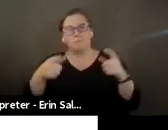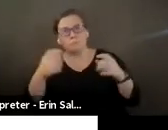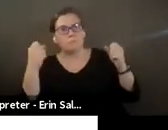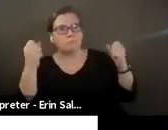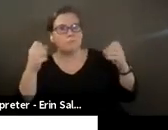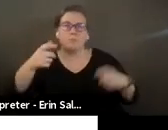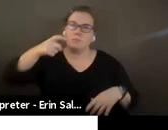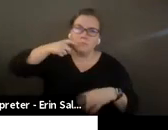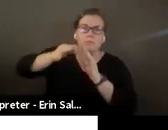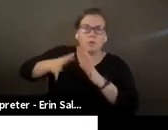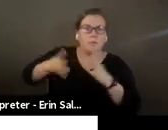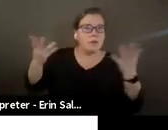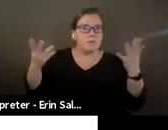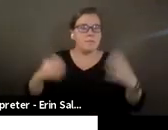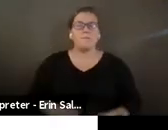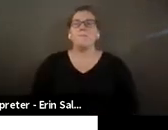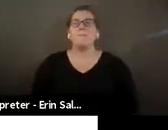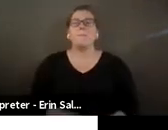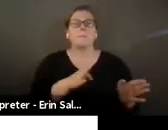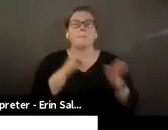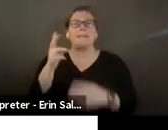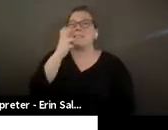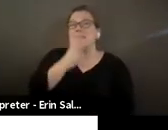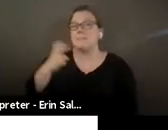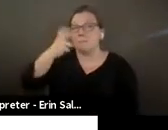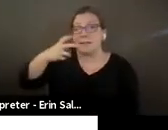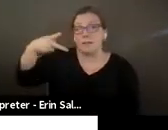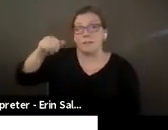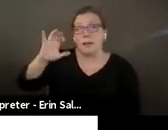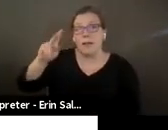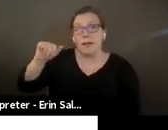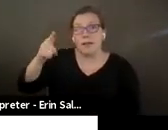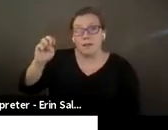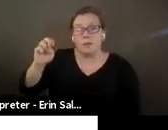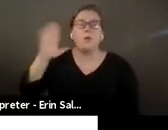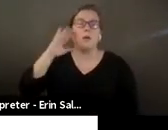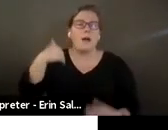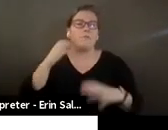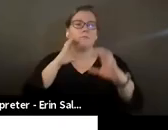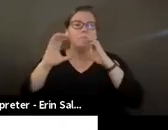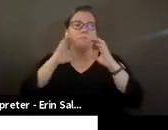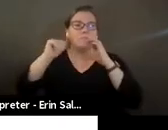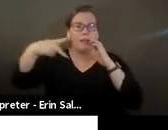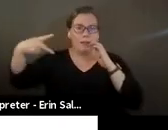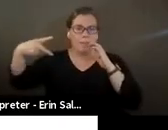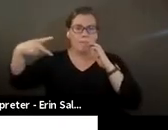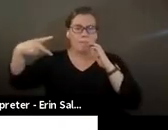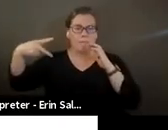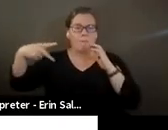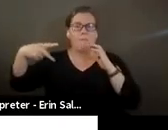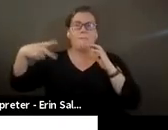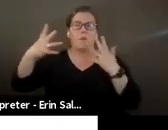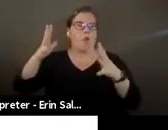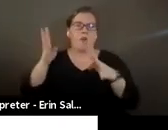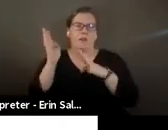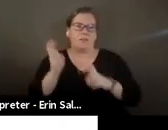The speech package is going to come with a communication app provided on it, referred